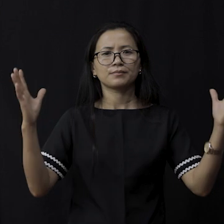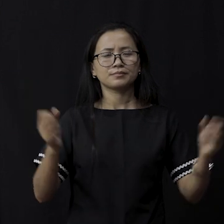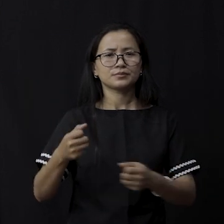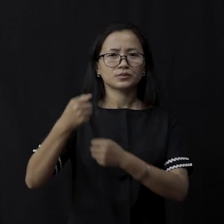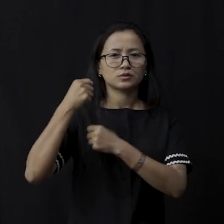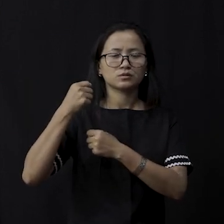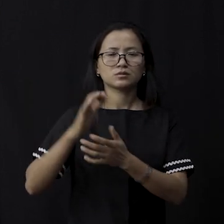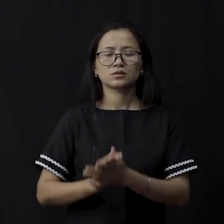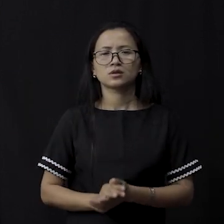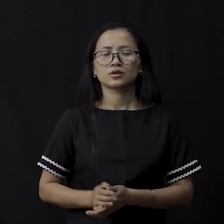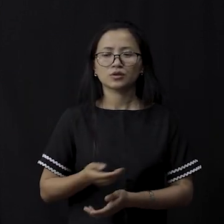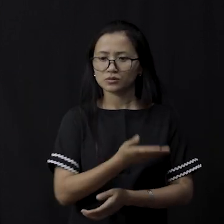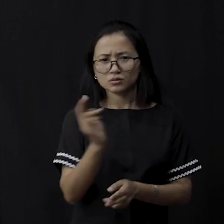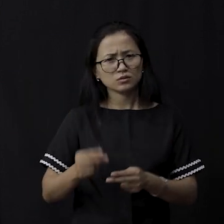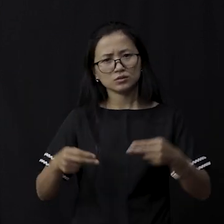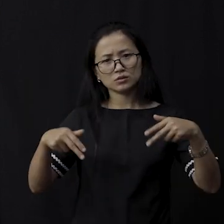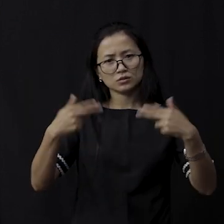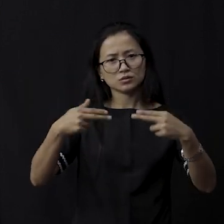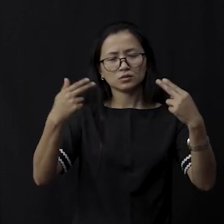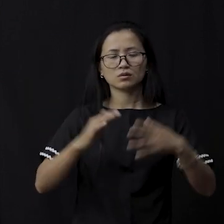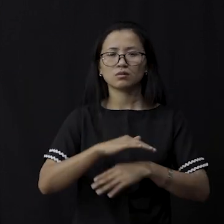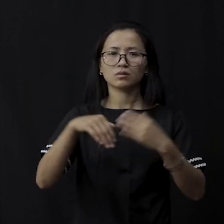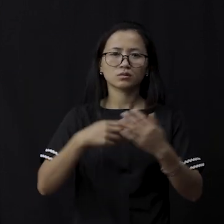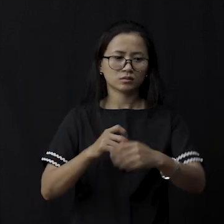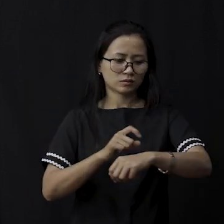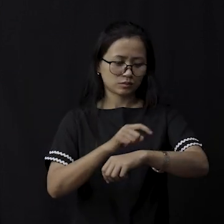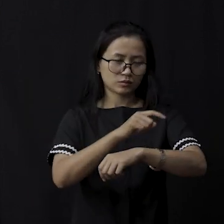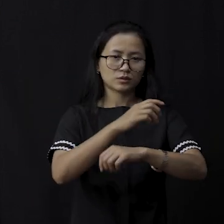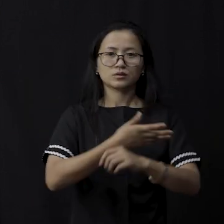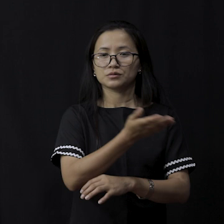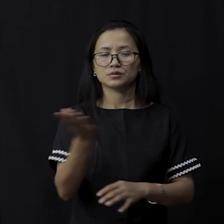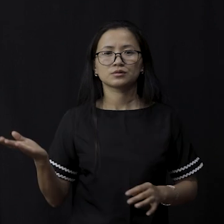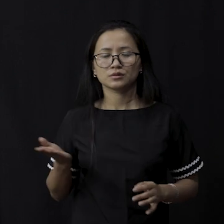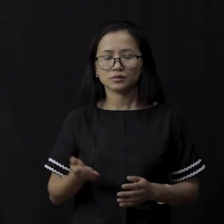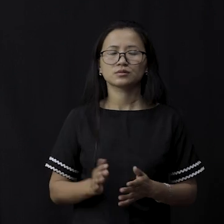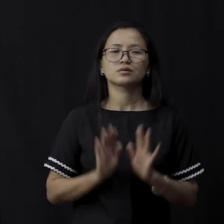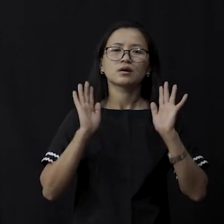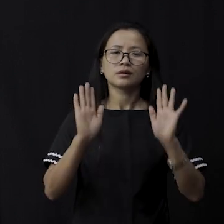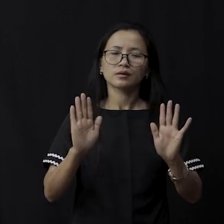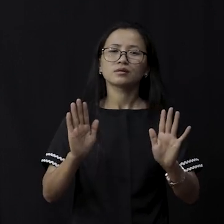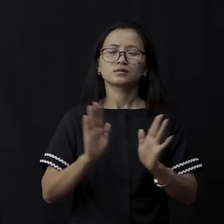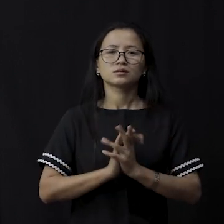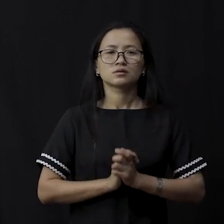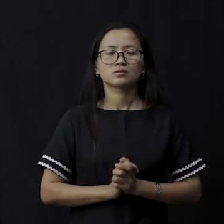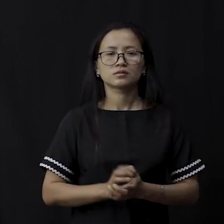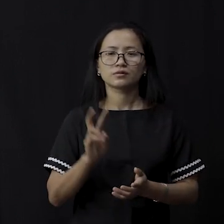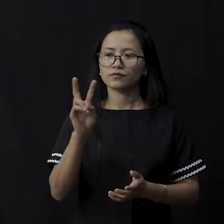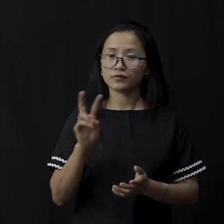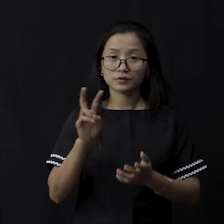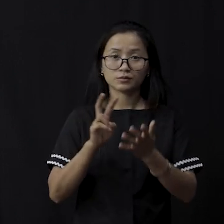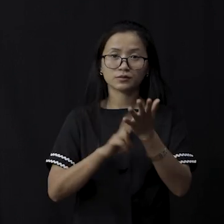with guns to shoot all the, germs. There are, you cannot see, but there are there, okay? And these vitamins help